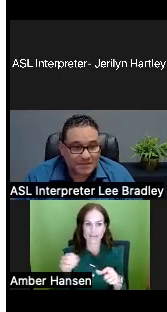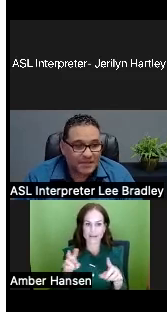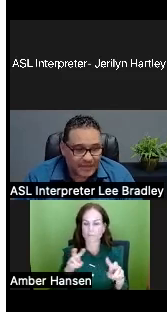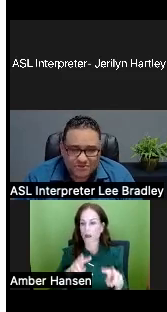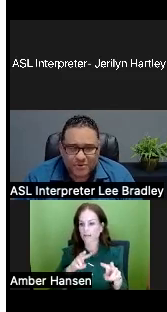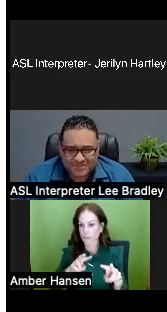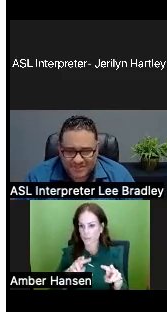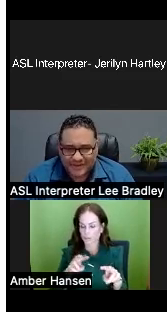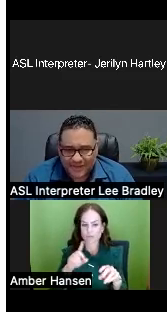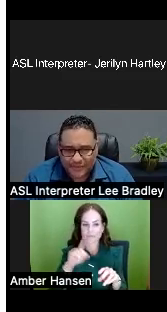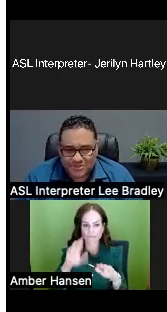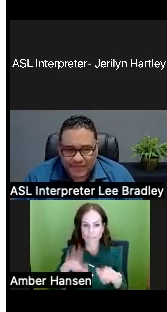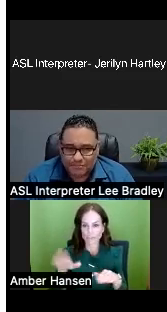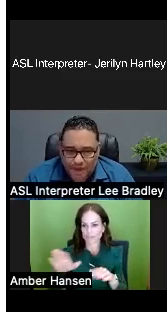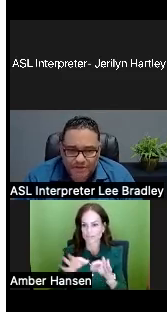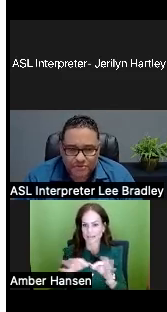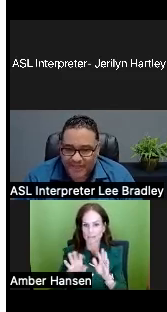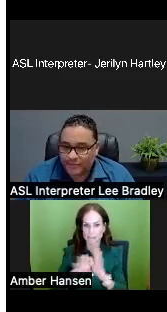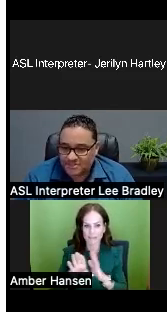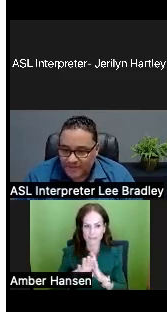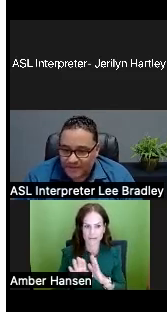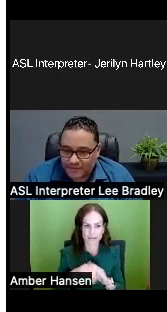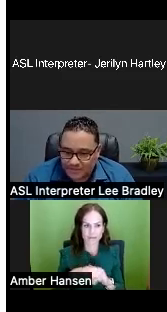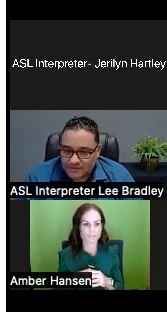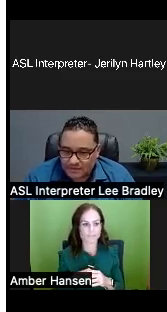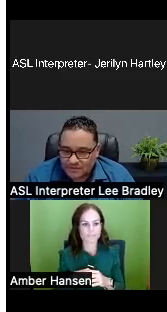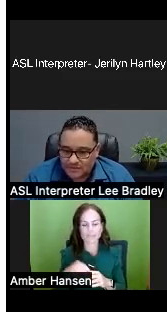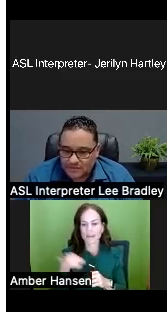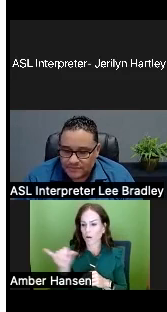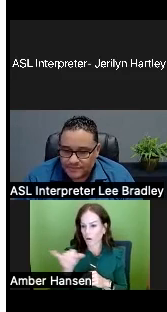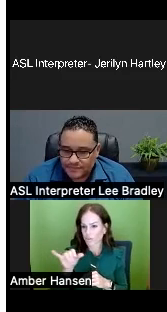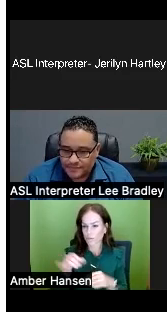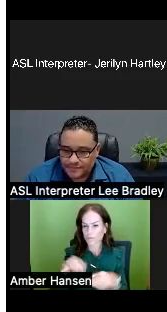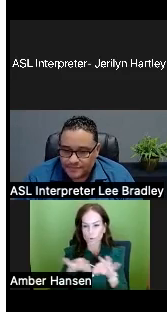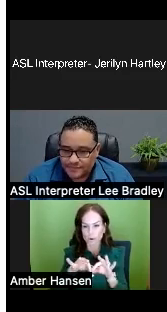And endorse sign language and monitor language development.